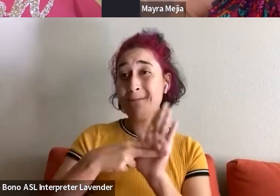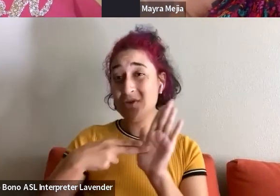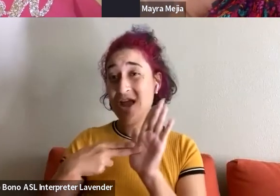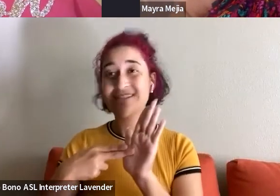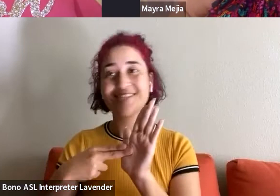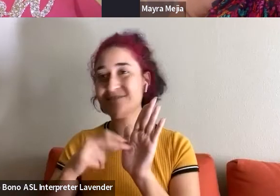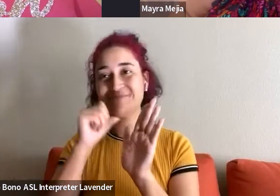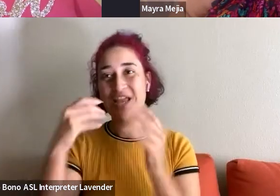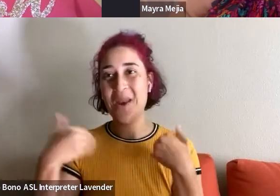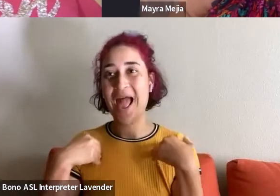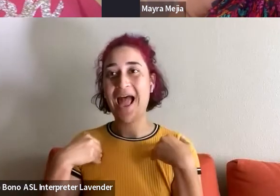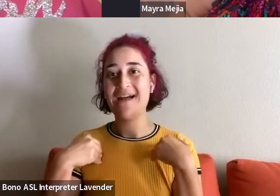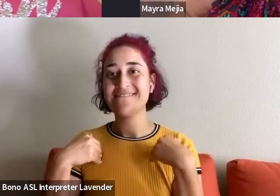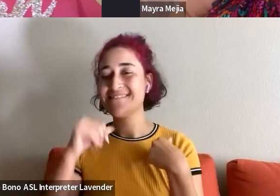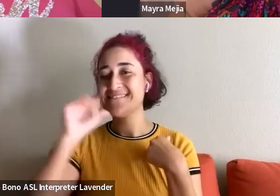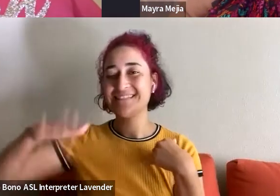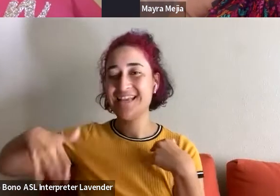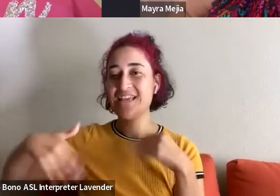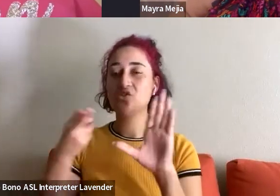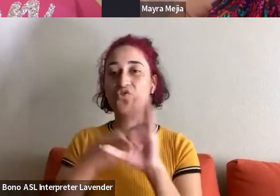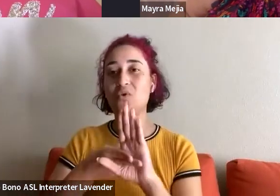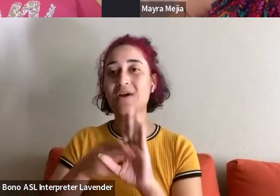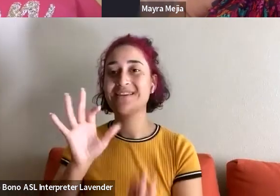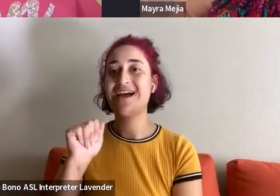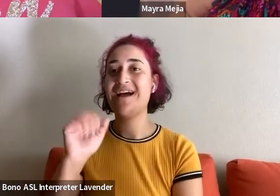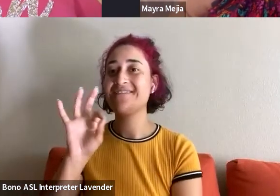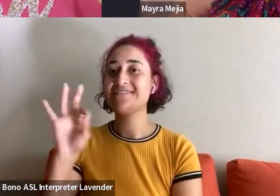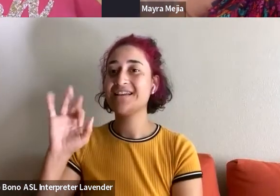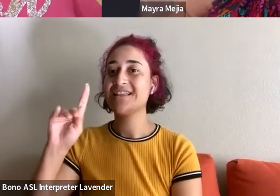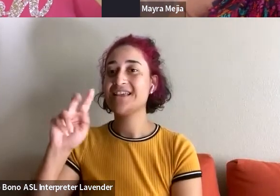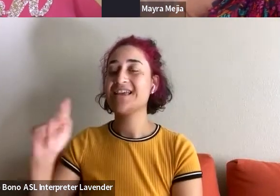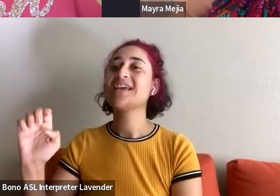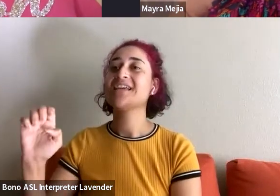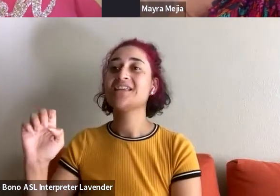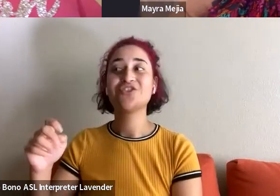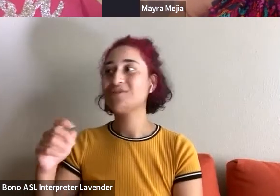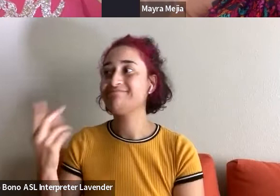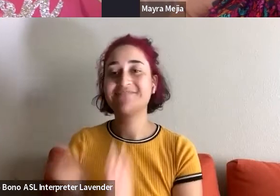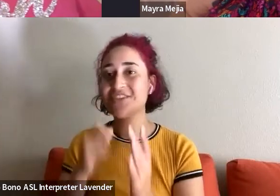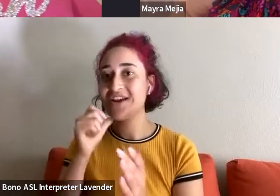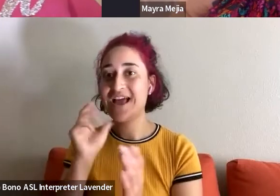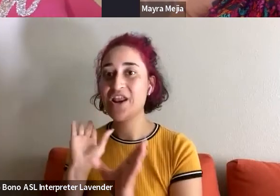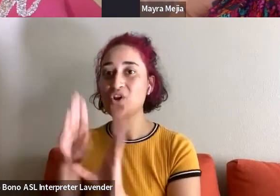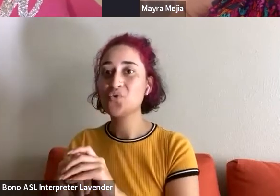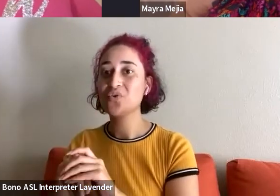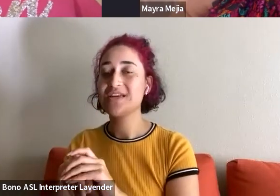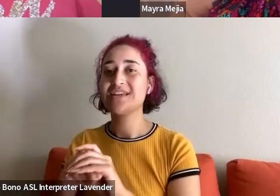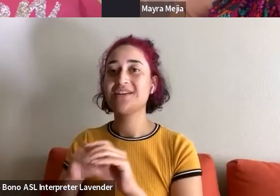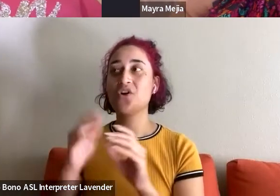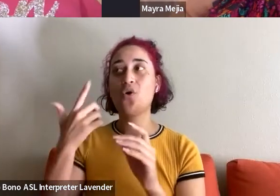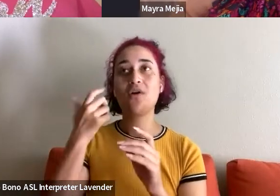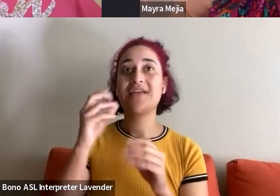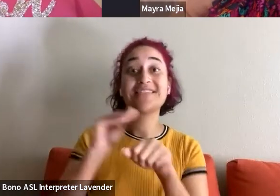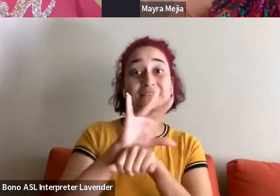programs. So a lot of times they're not included in articles because the media outlet or the influencer won't